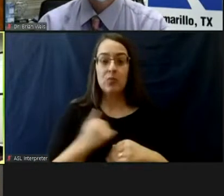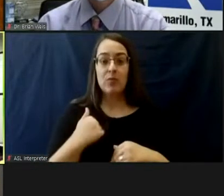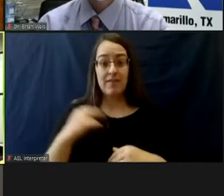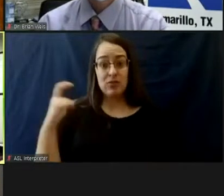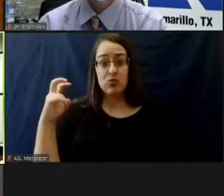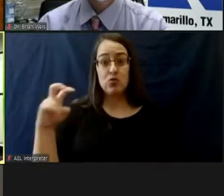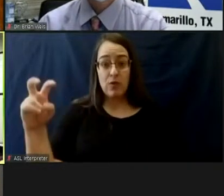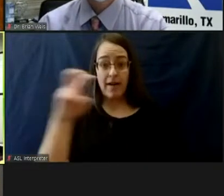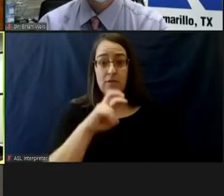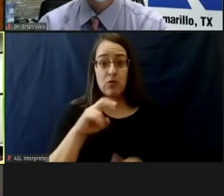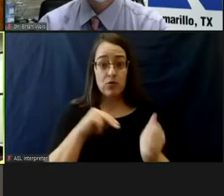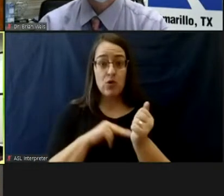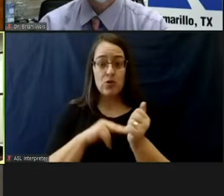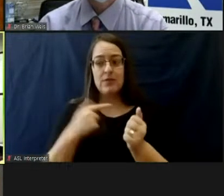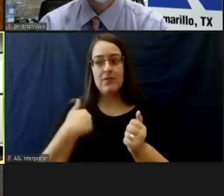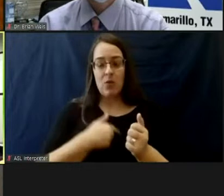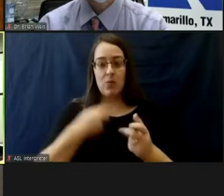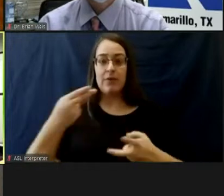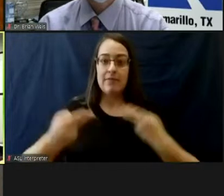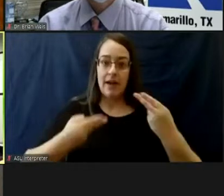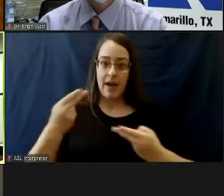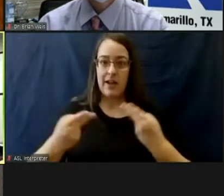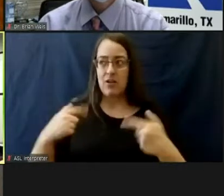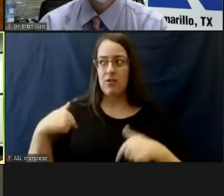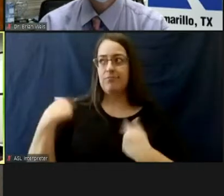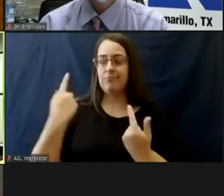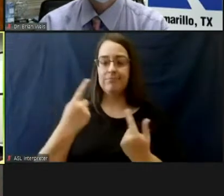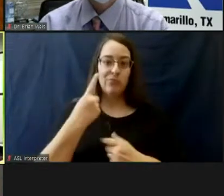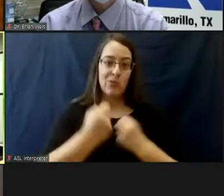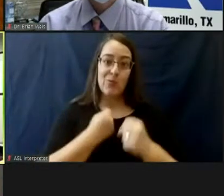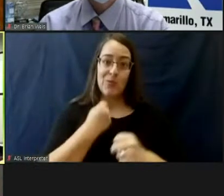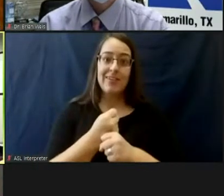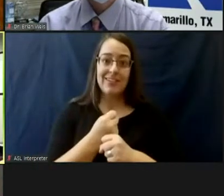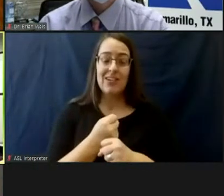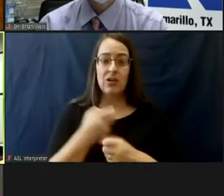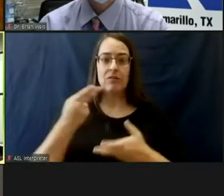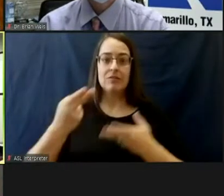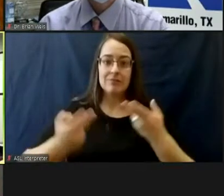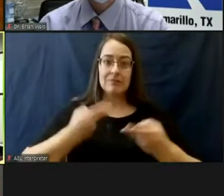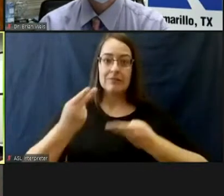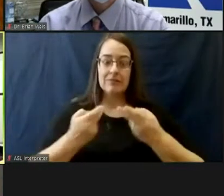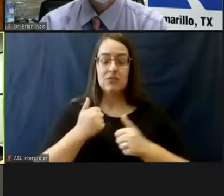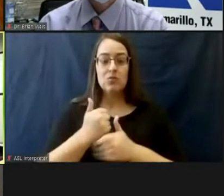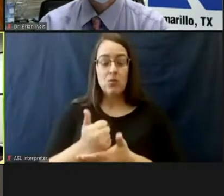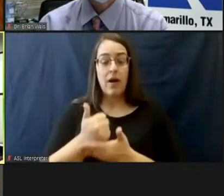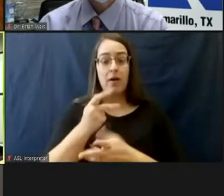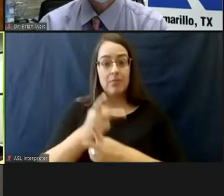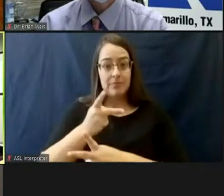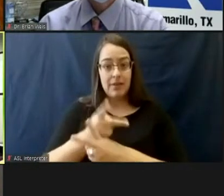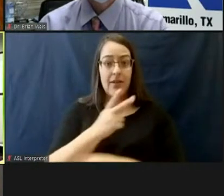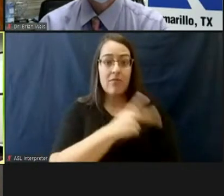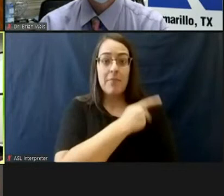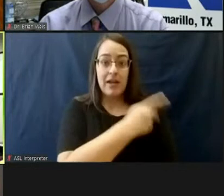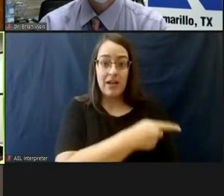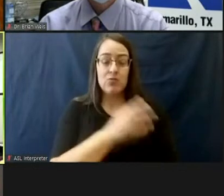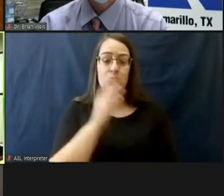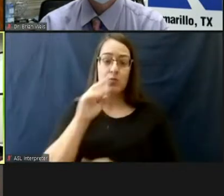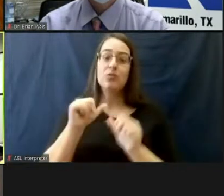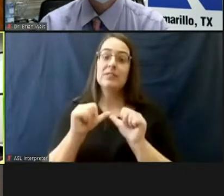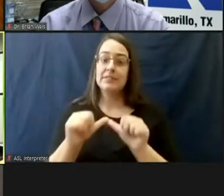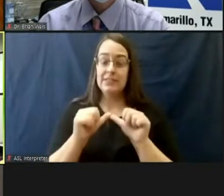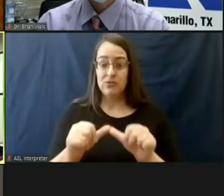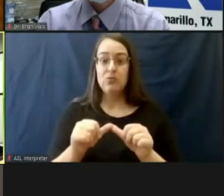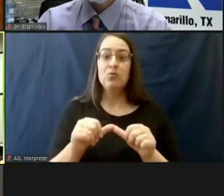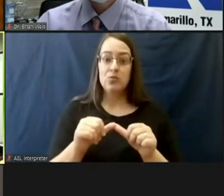and been hiring for over a year now to help manage these patients. And again, we'll continue to do so to try to have